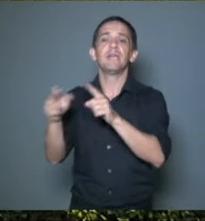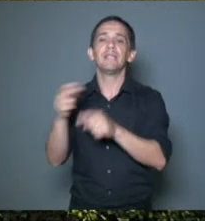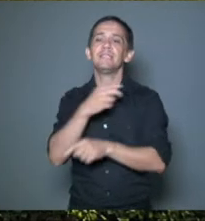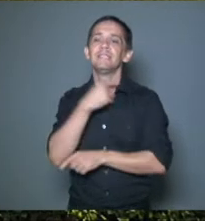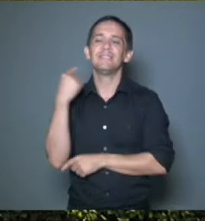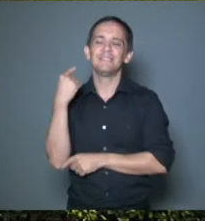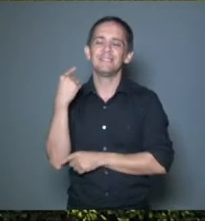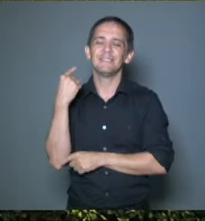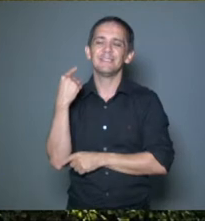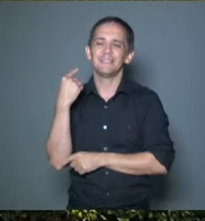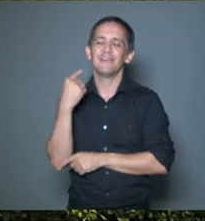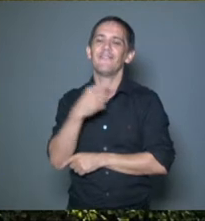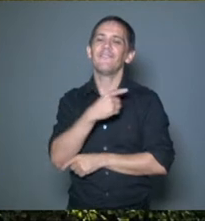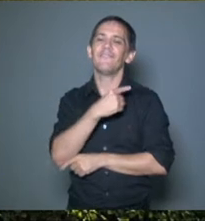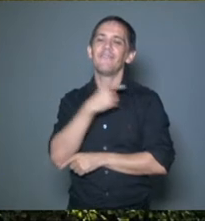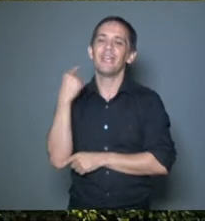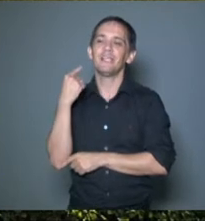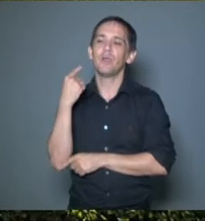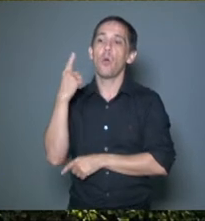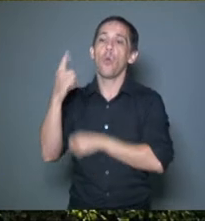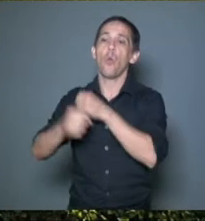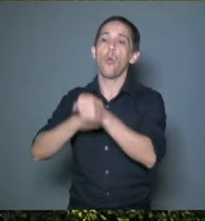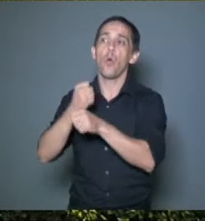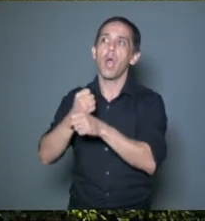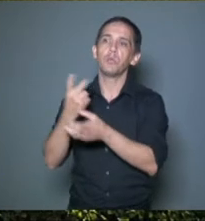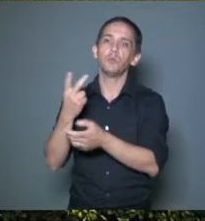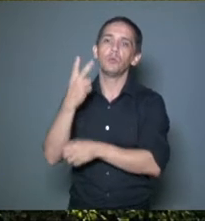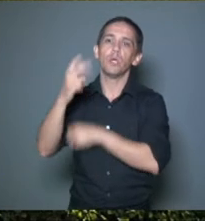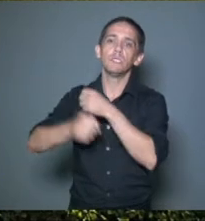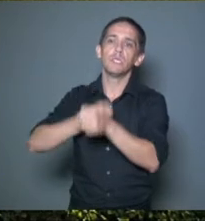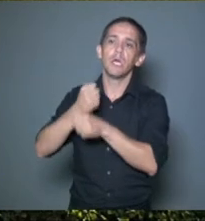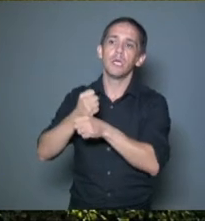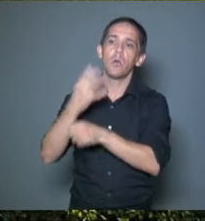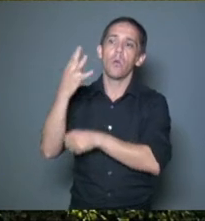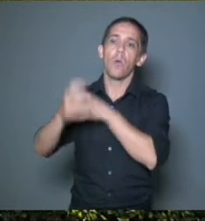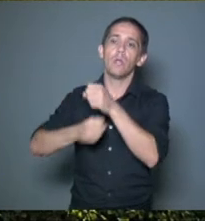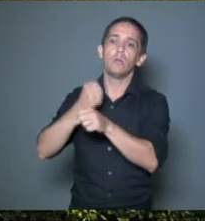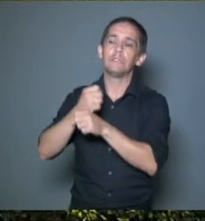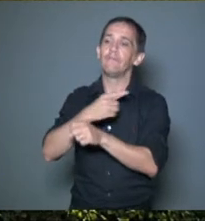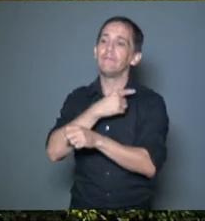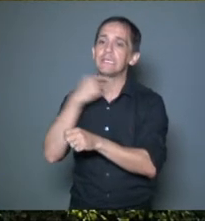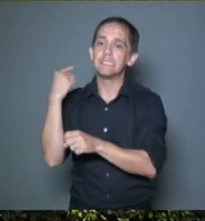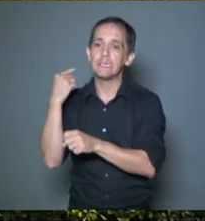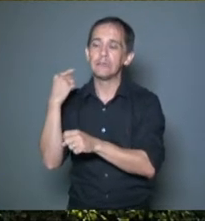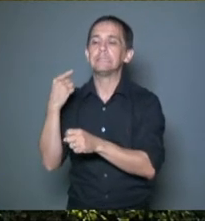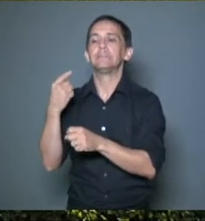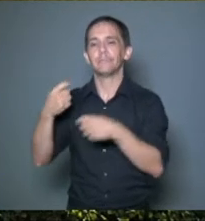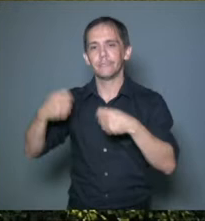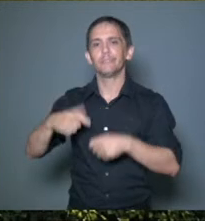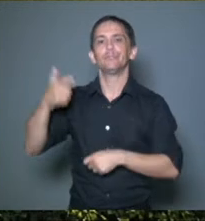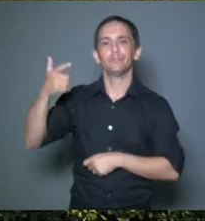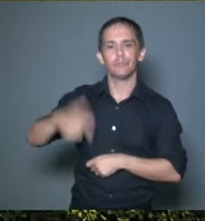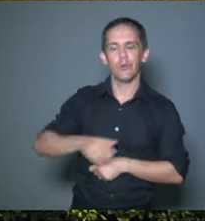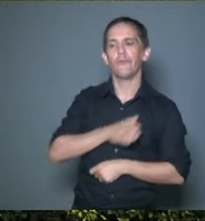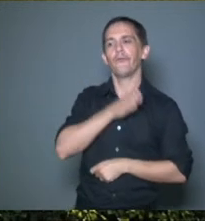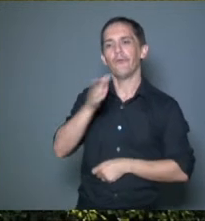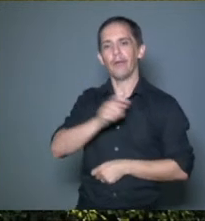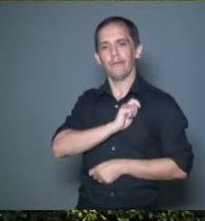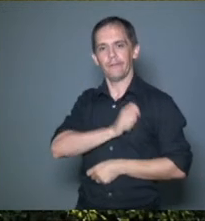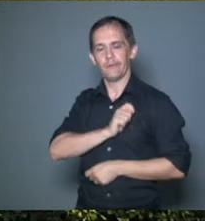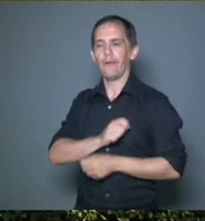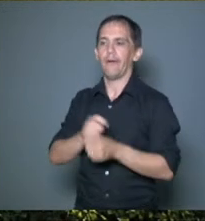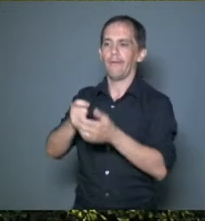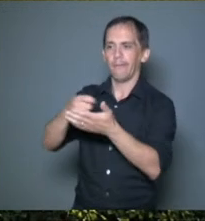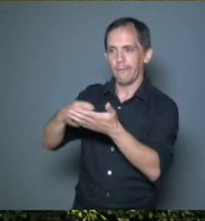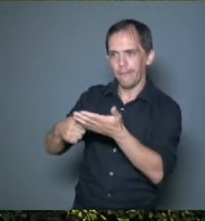they expire every 2 or 3 or 4 years, and then we do annual analysis, and